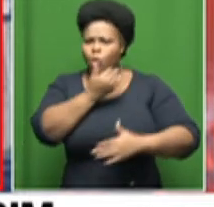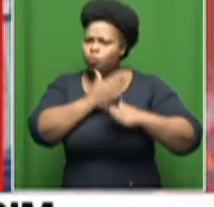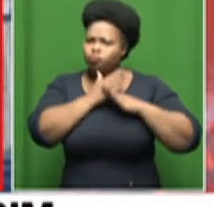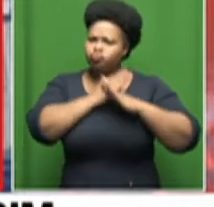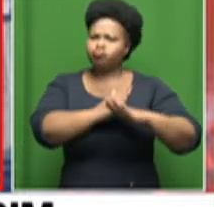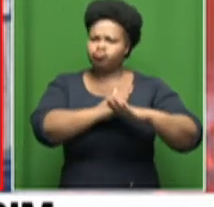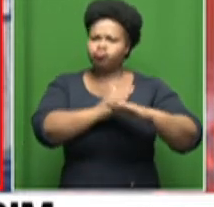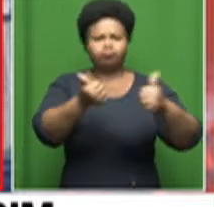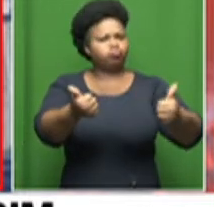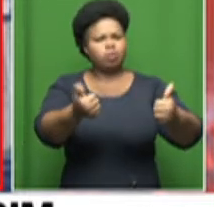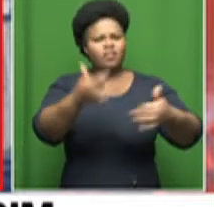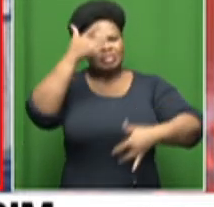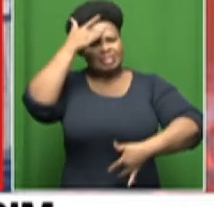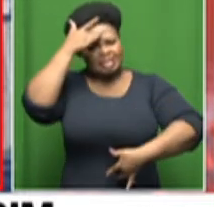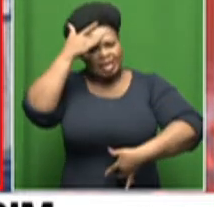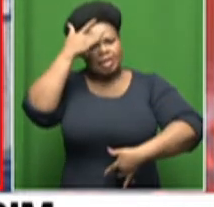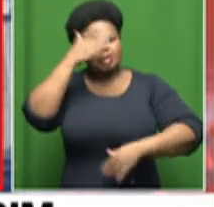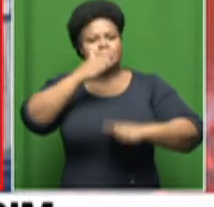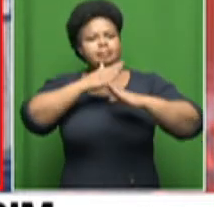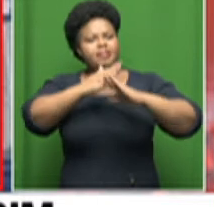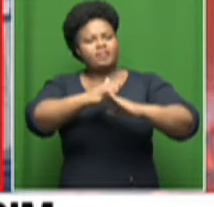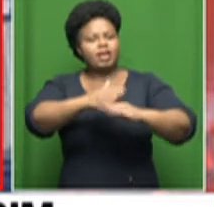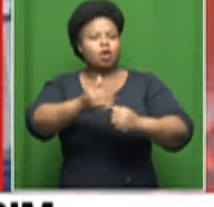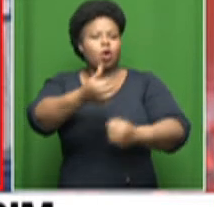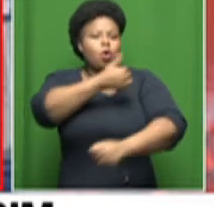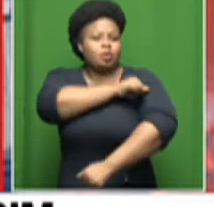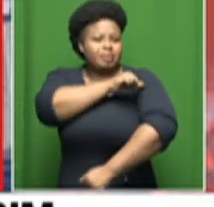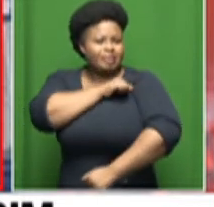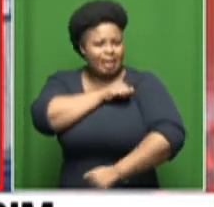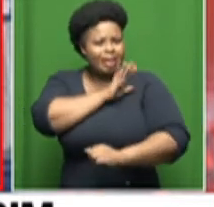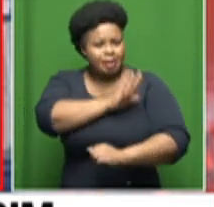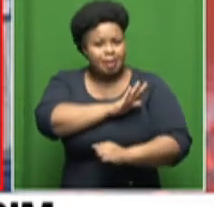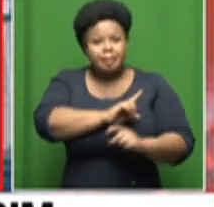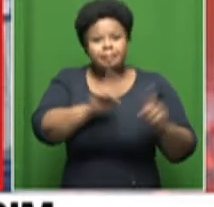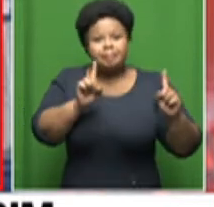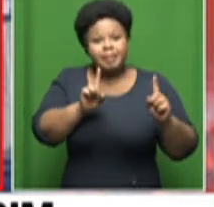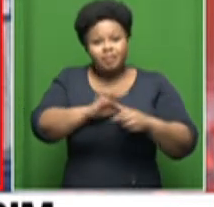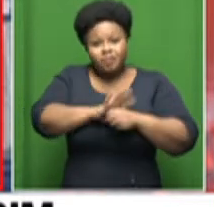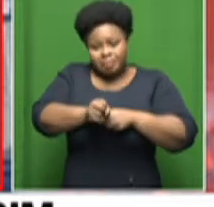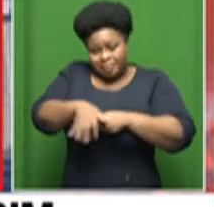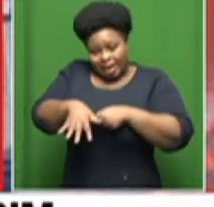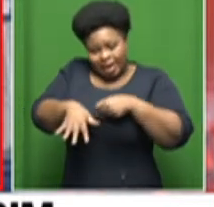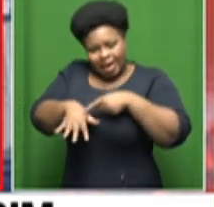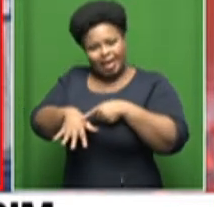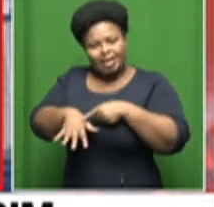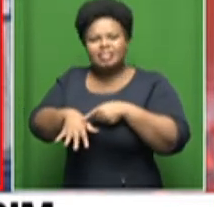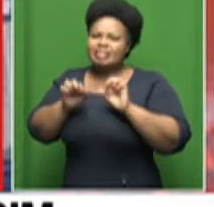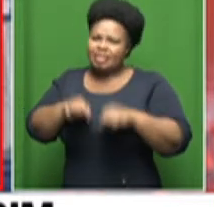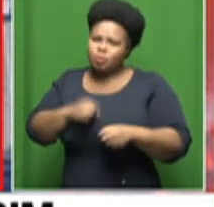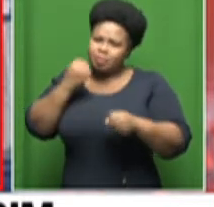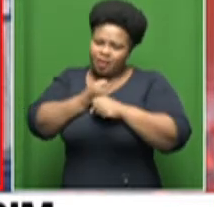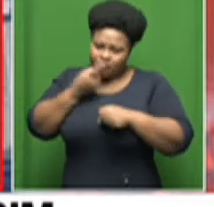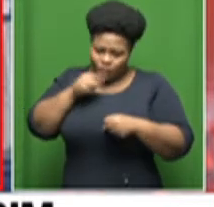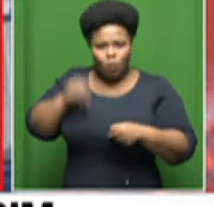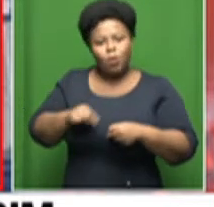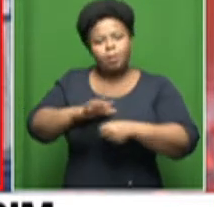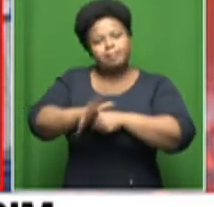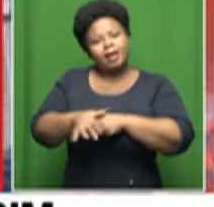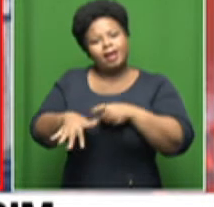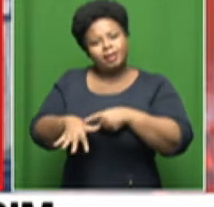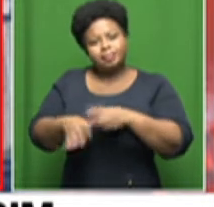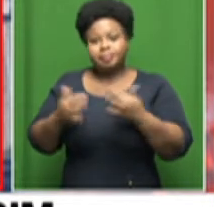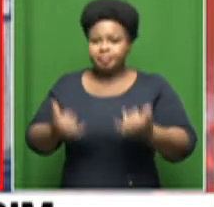preventing hospitalization. But that's with the existing variants. They were designed for the existing variants. So let's